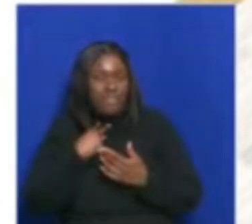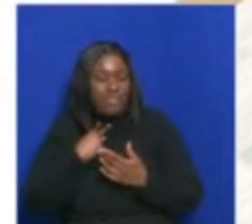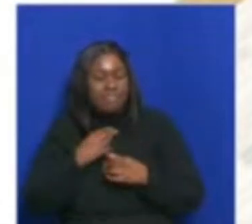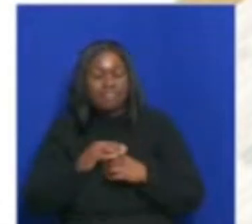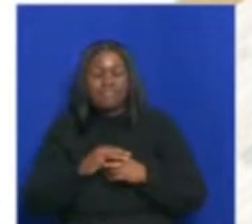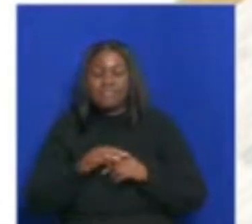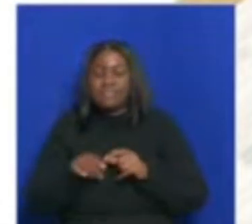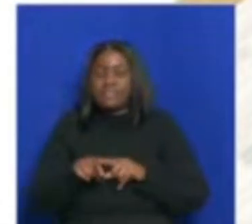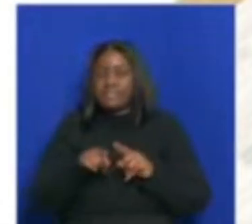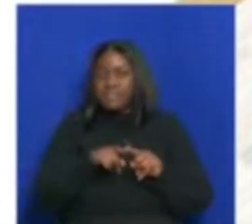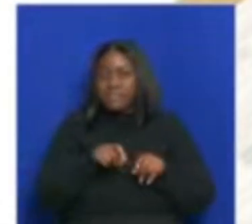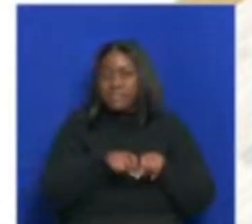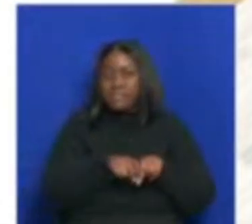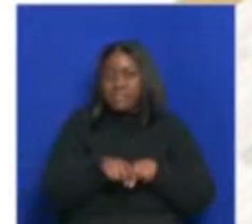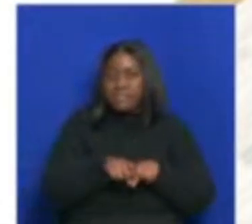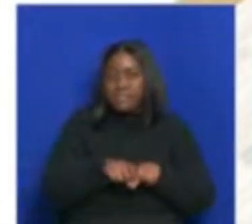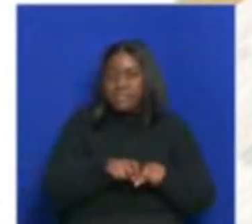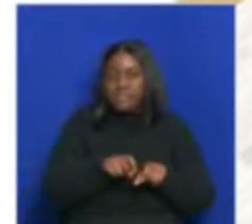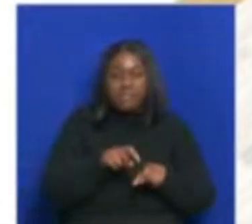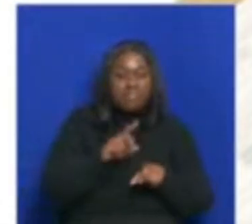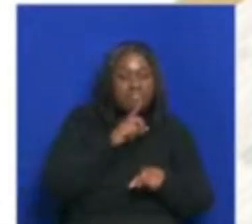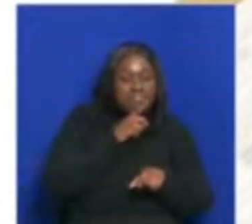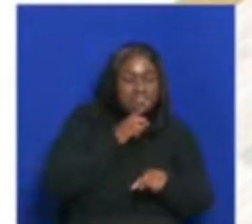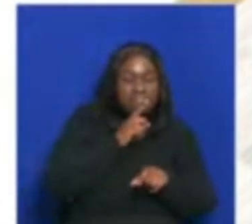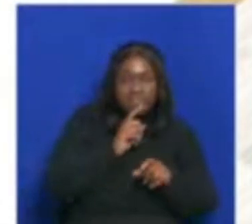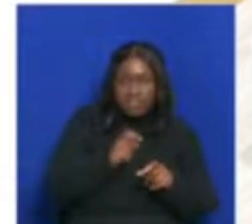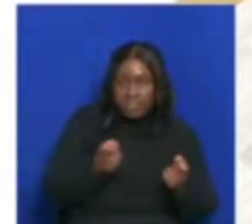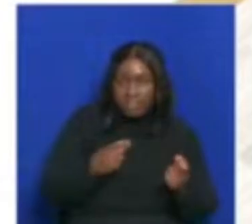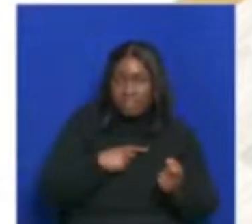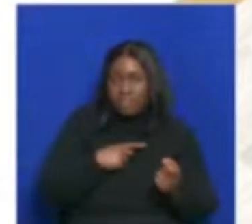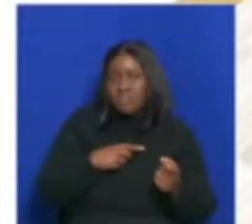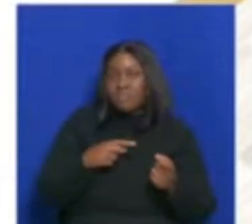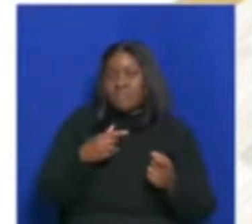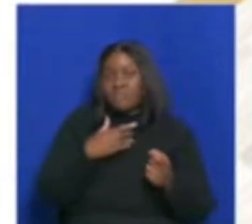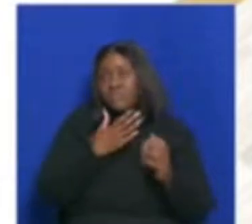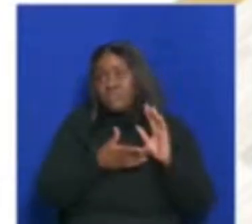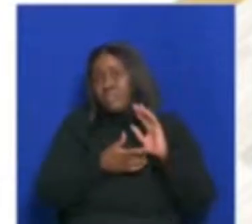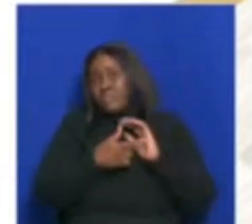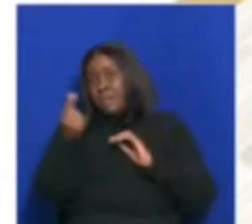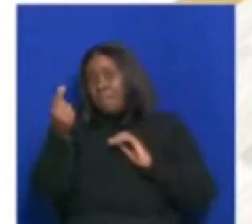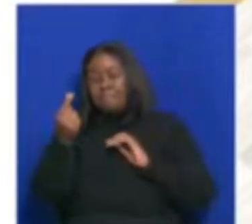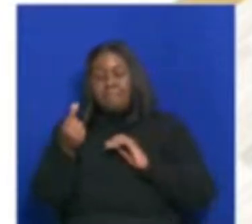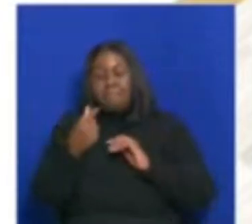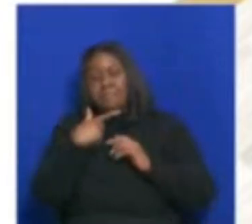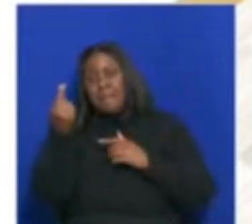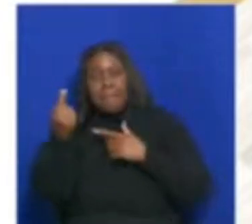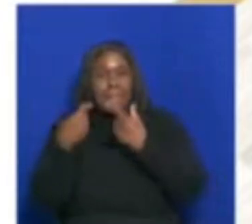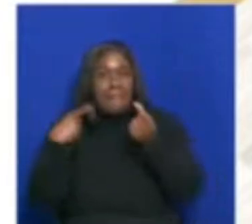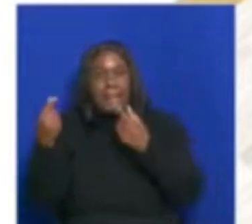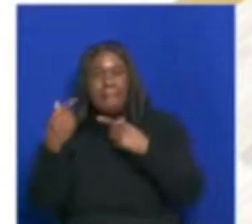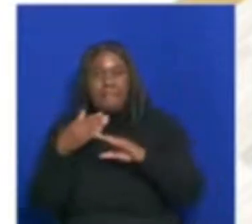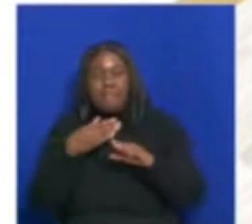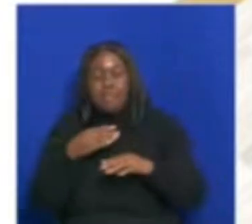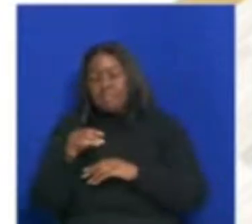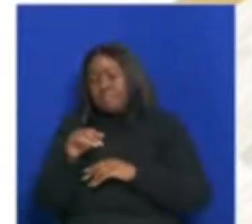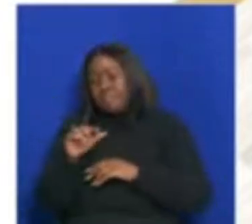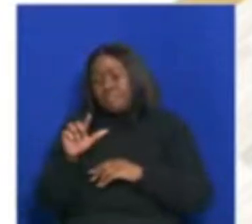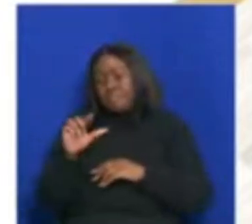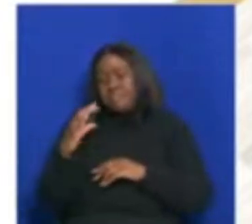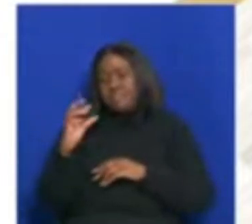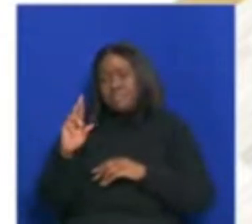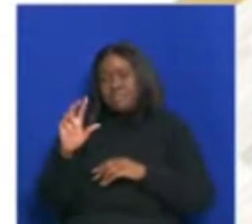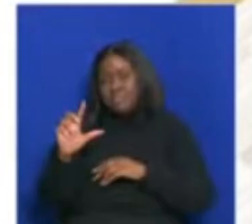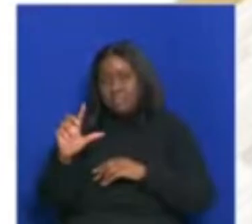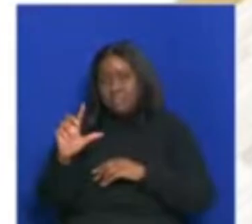the scene prior to LCRC obtaining the samples as is procedurally required. This